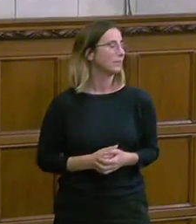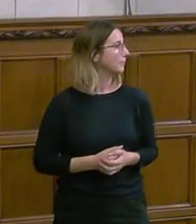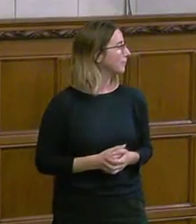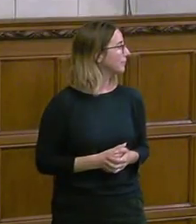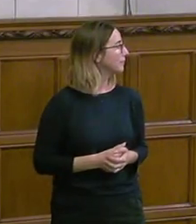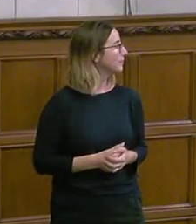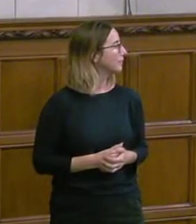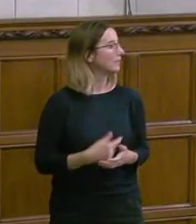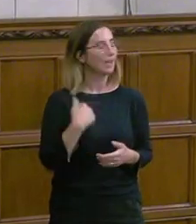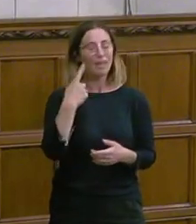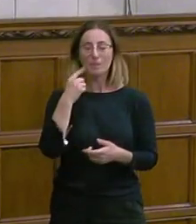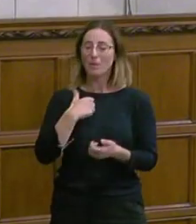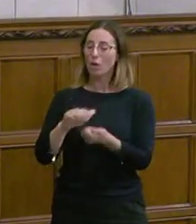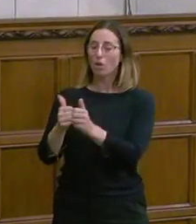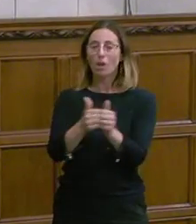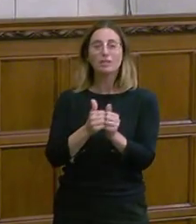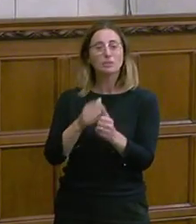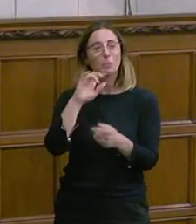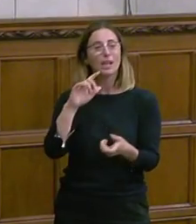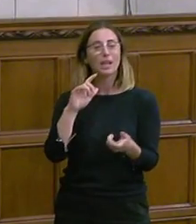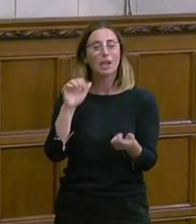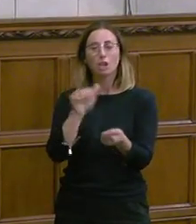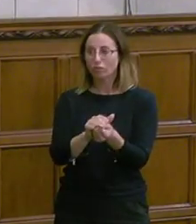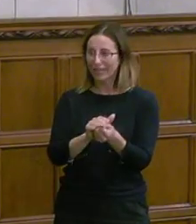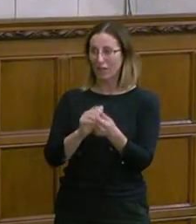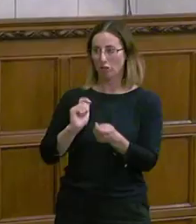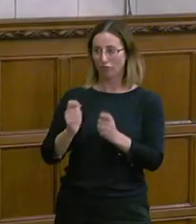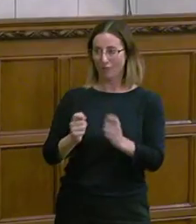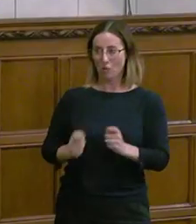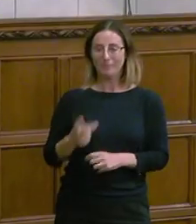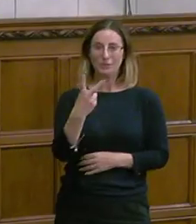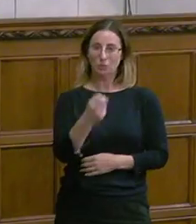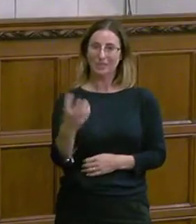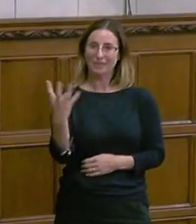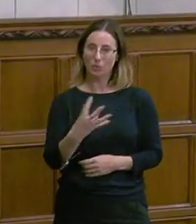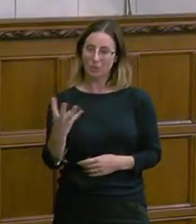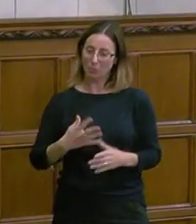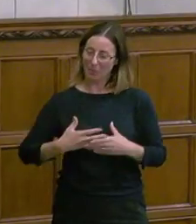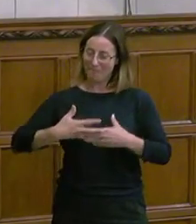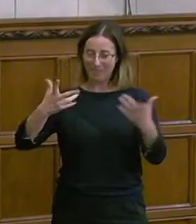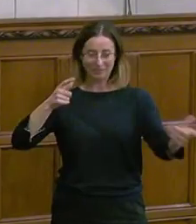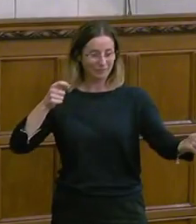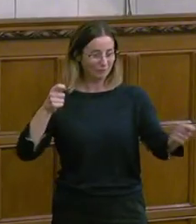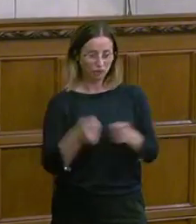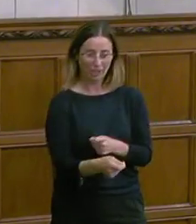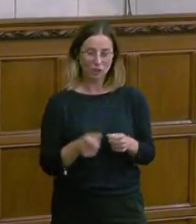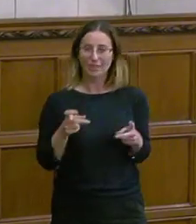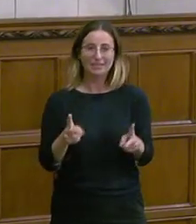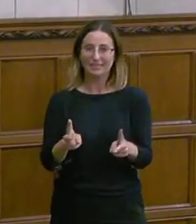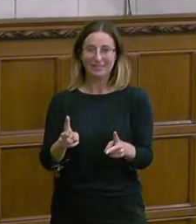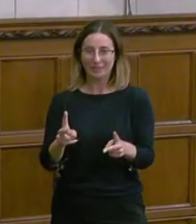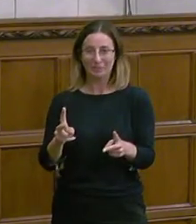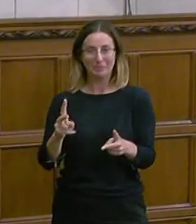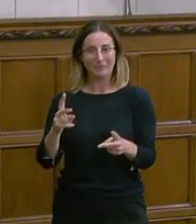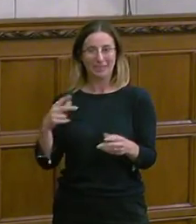think colleagues would agree they were probably the biggest change to the system in a generation. The reforms are